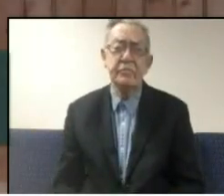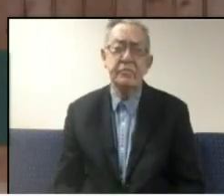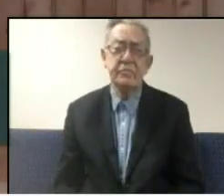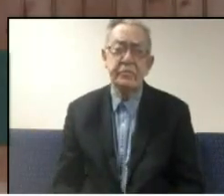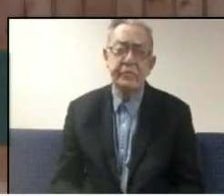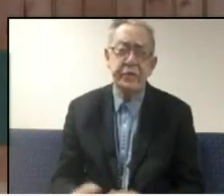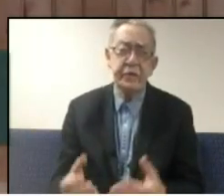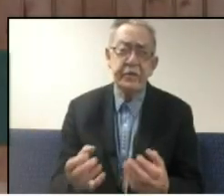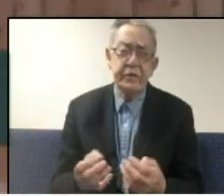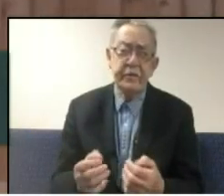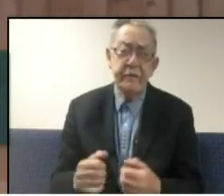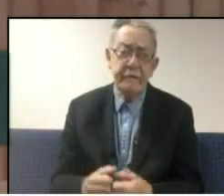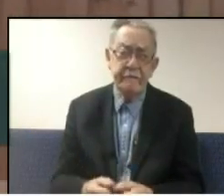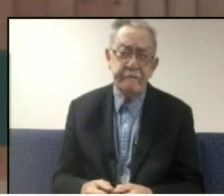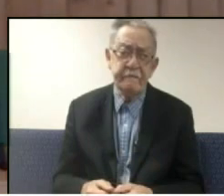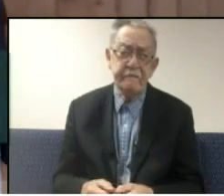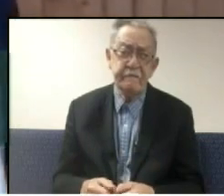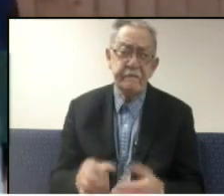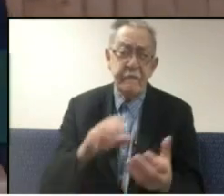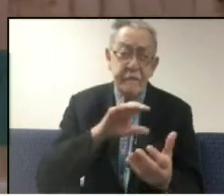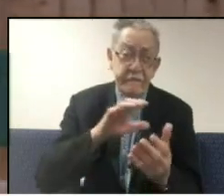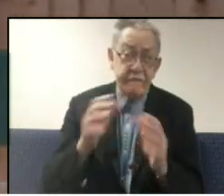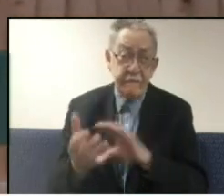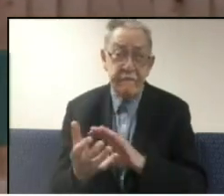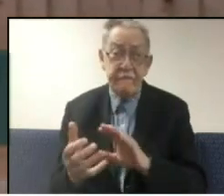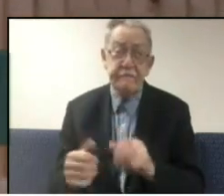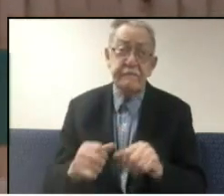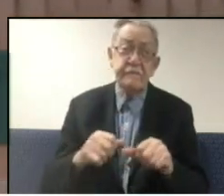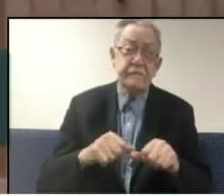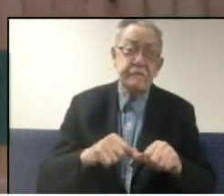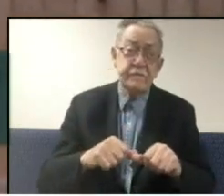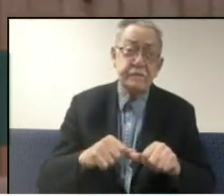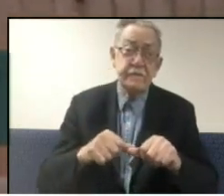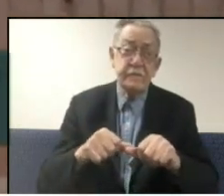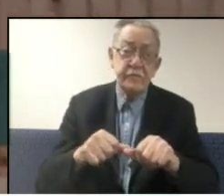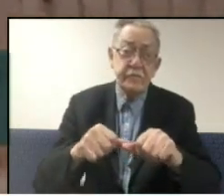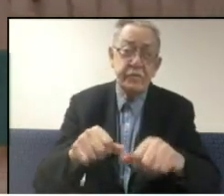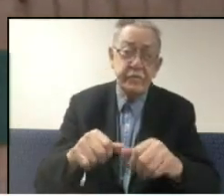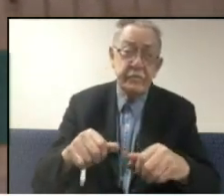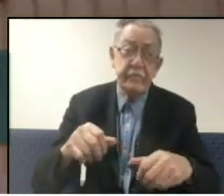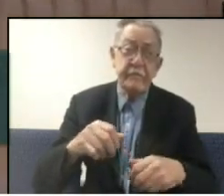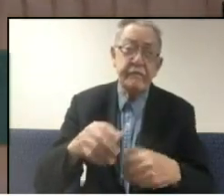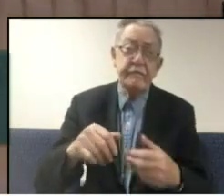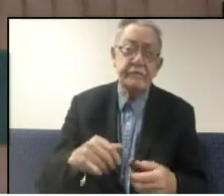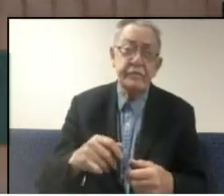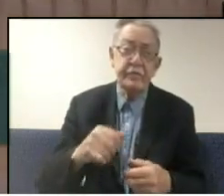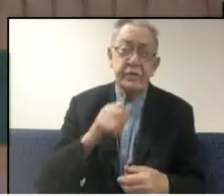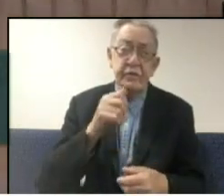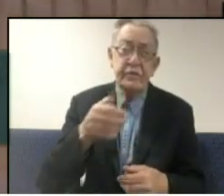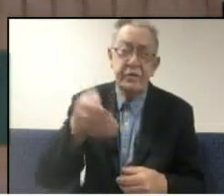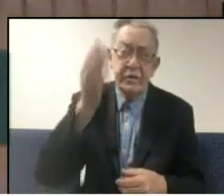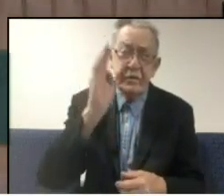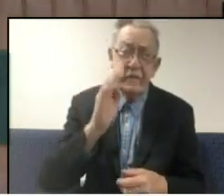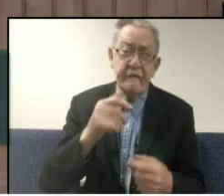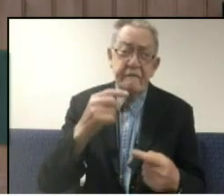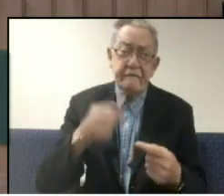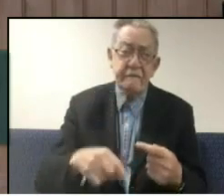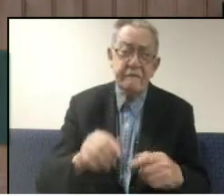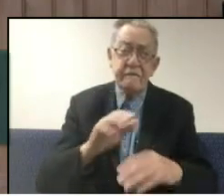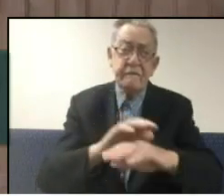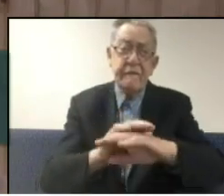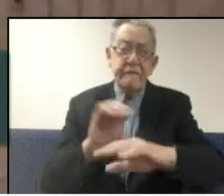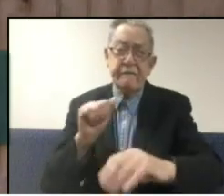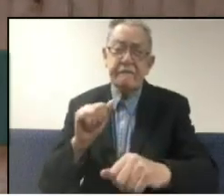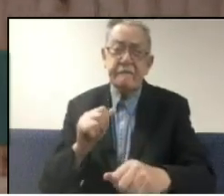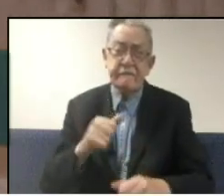you to make this comparison as we go forward, because it's not that God can't call you because you didn't choose to be